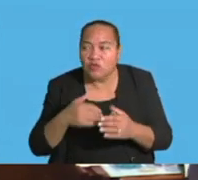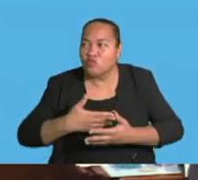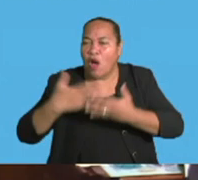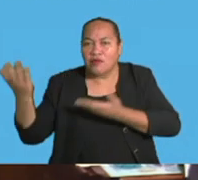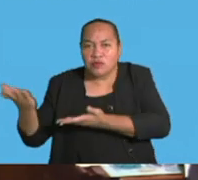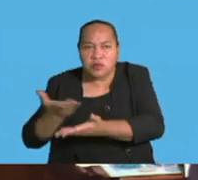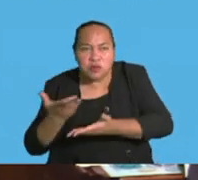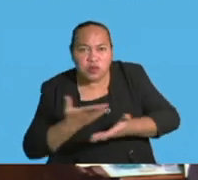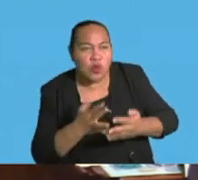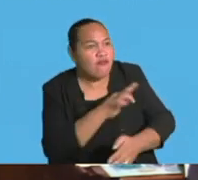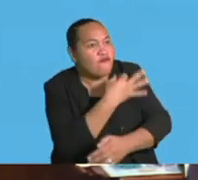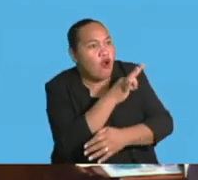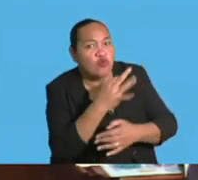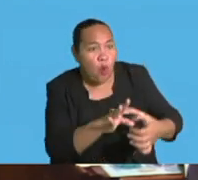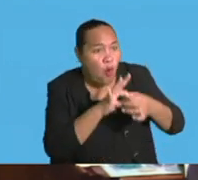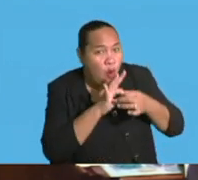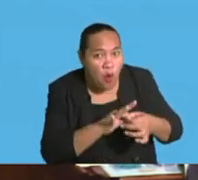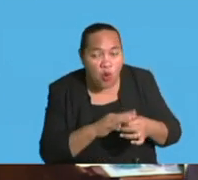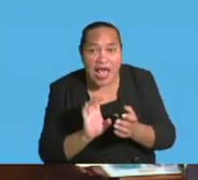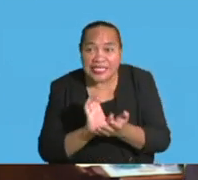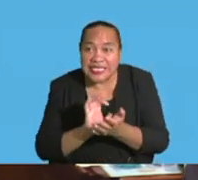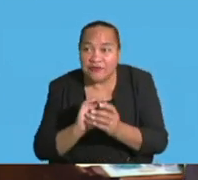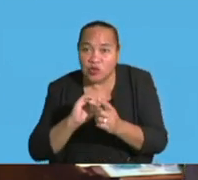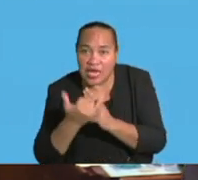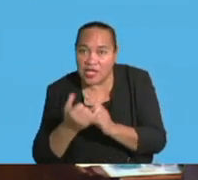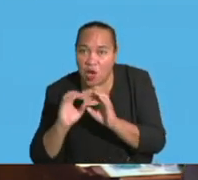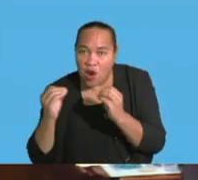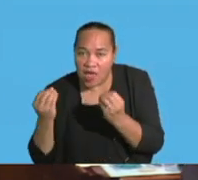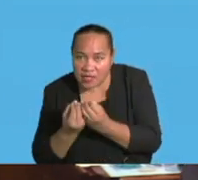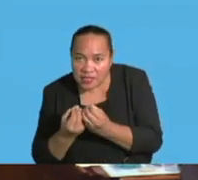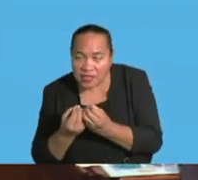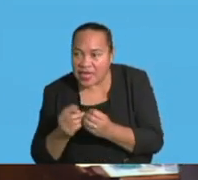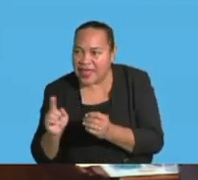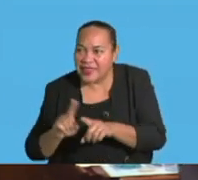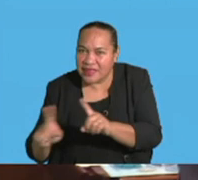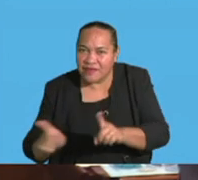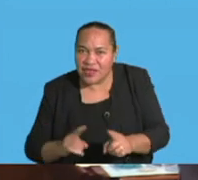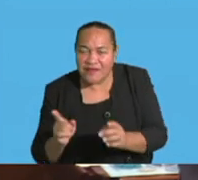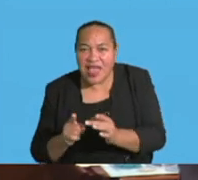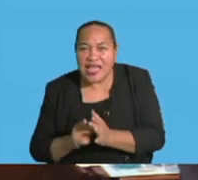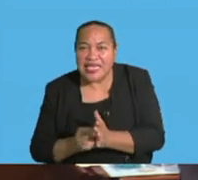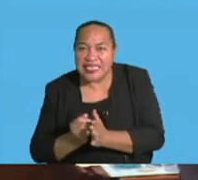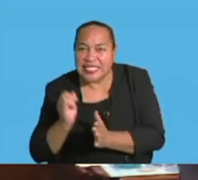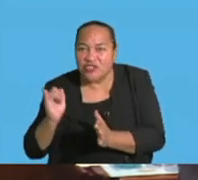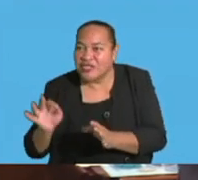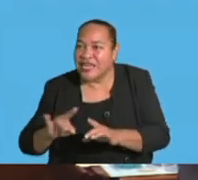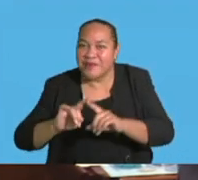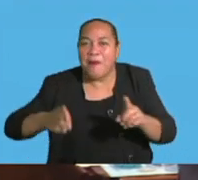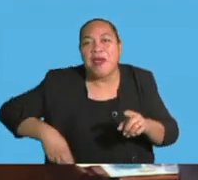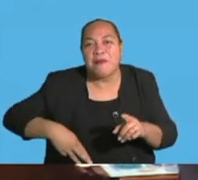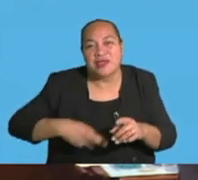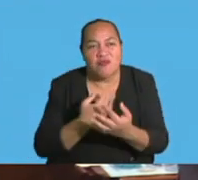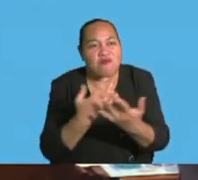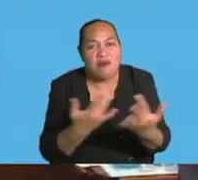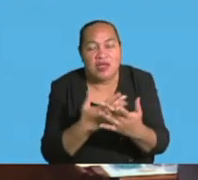with forest resource owners, civil society organizations, various institutions, and members of the public. It is